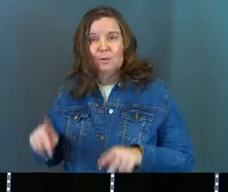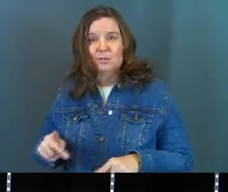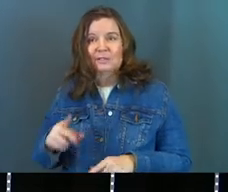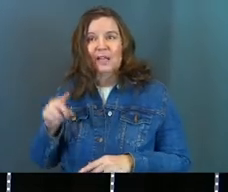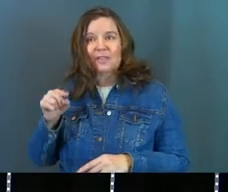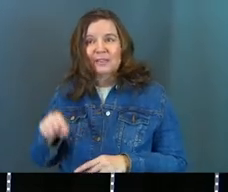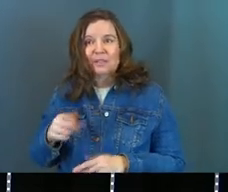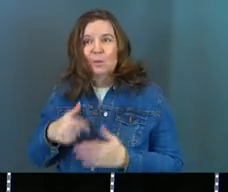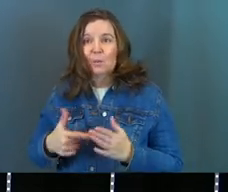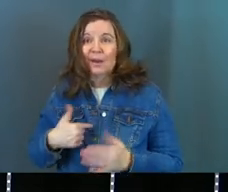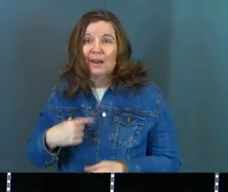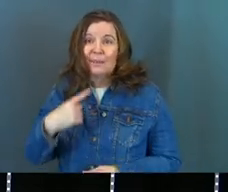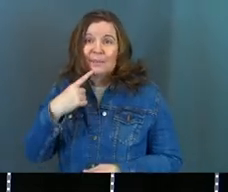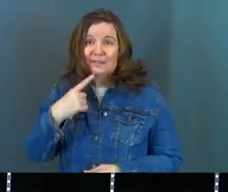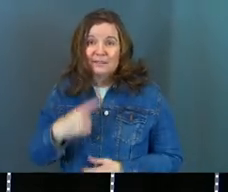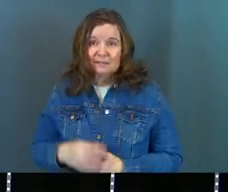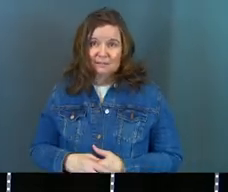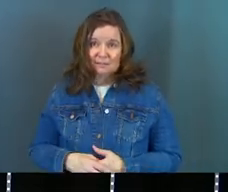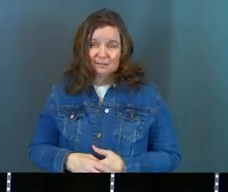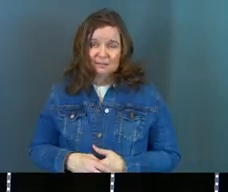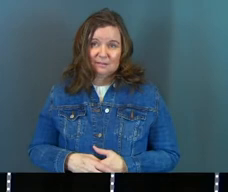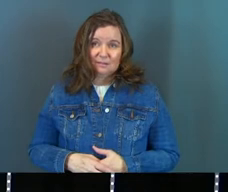person. And this is what I miss.